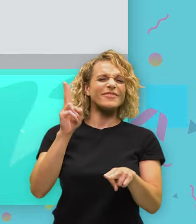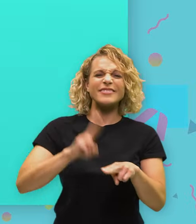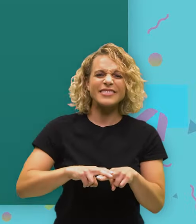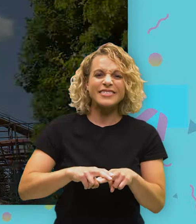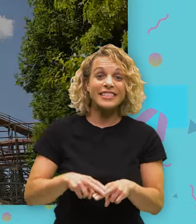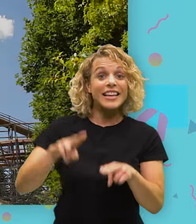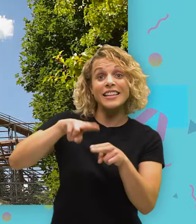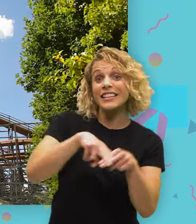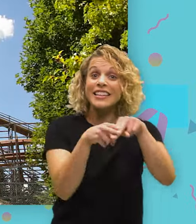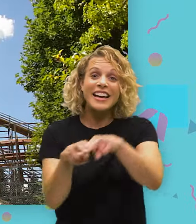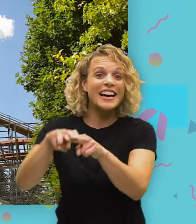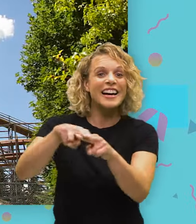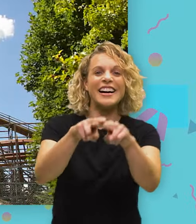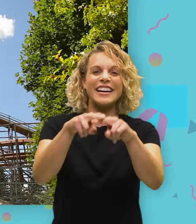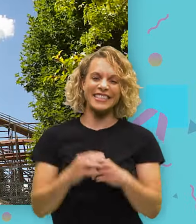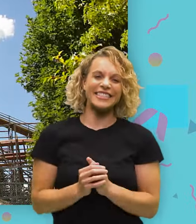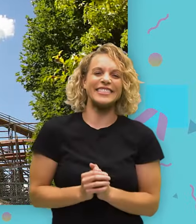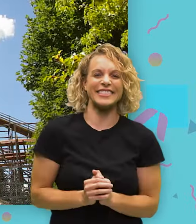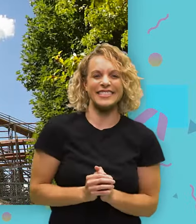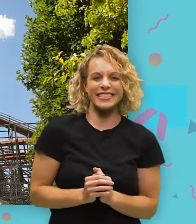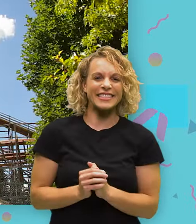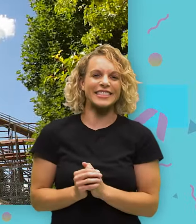so much fun at the theme park.